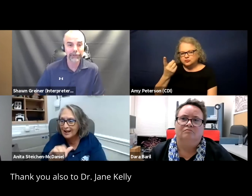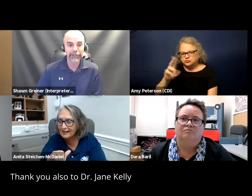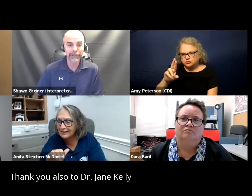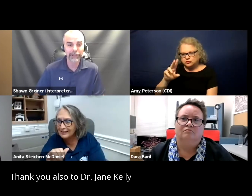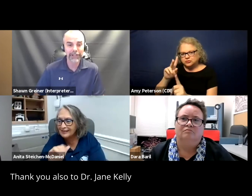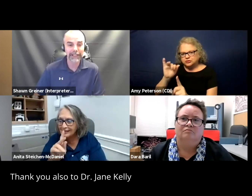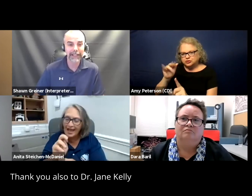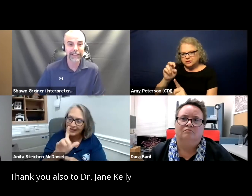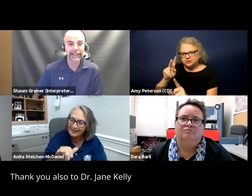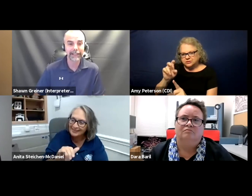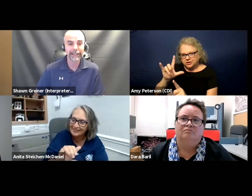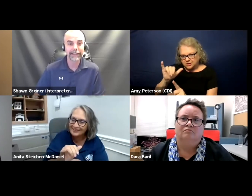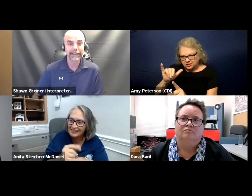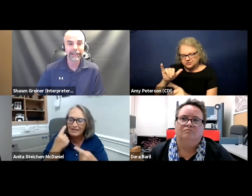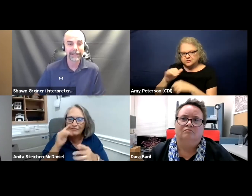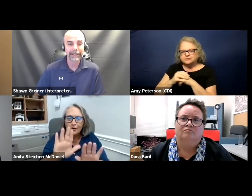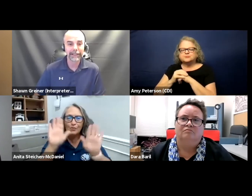also to Dr. Jane Kelly